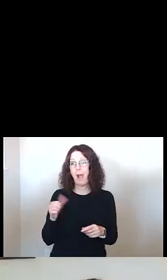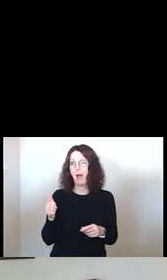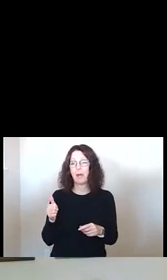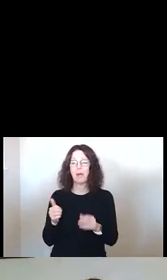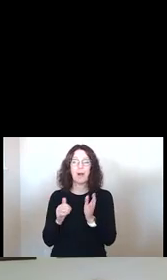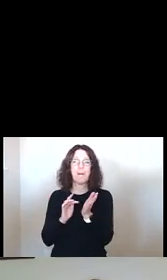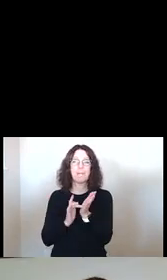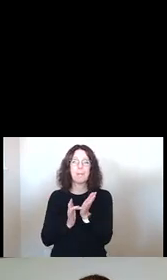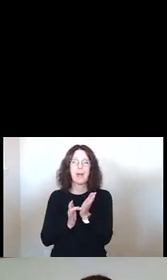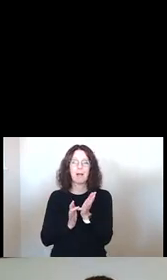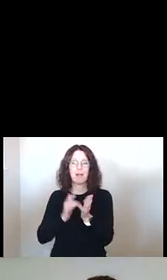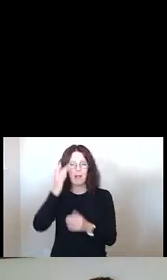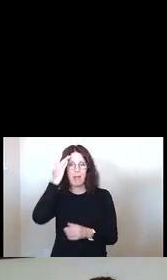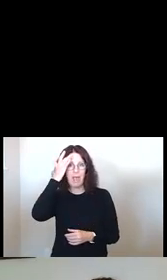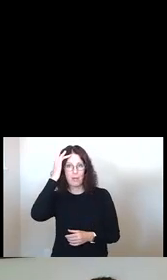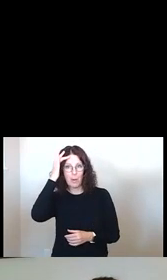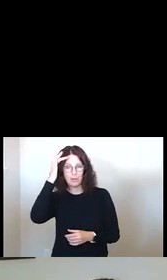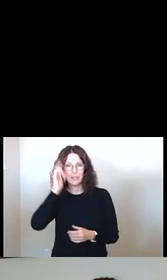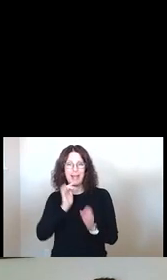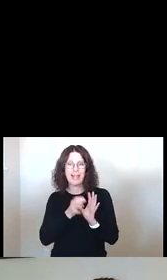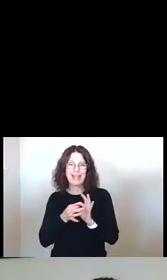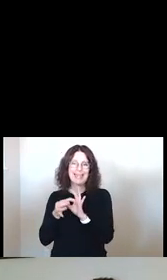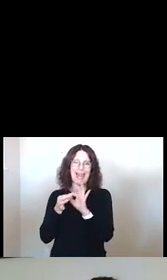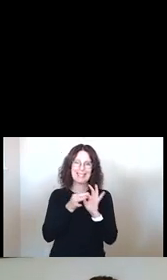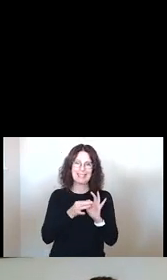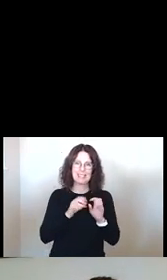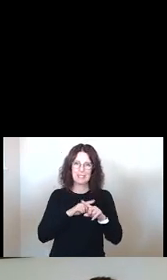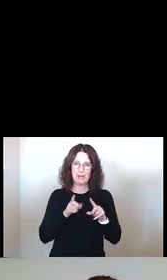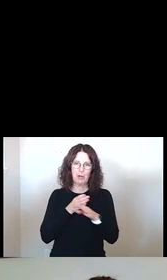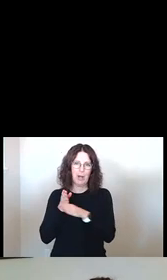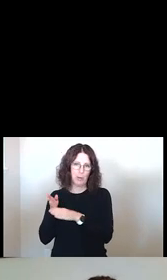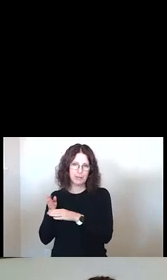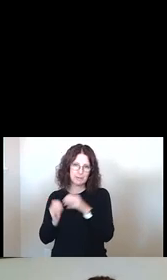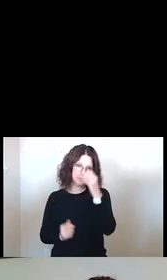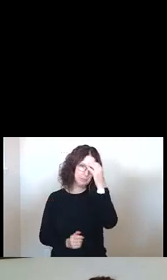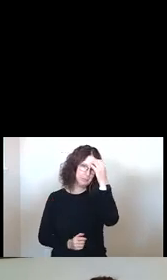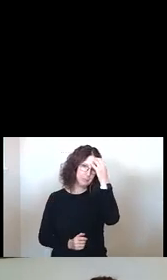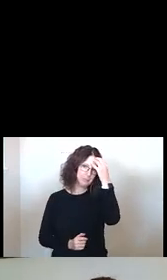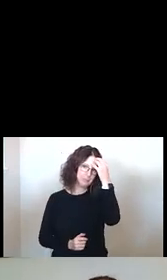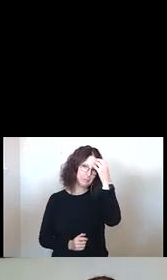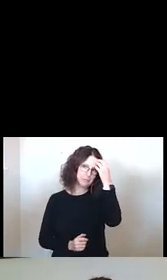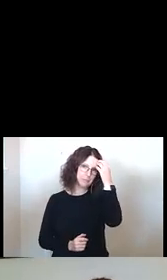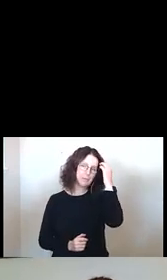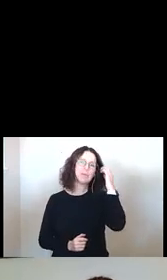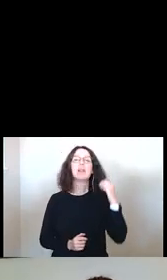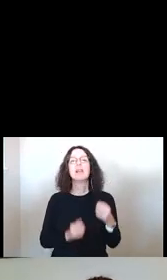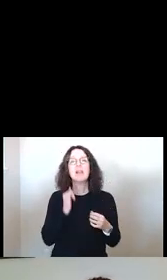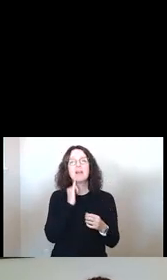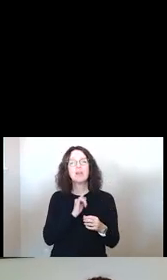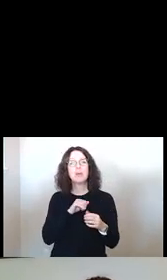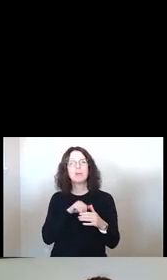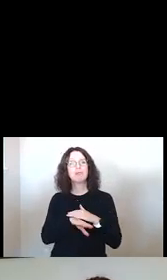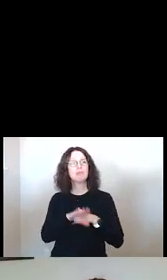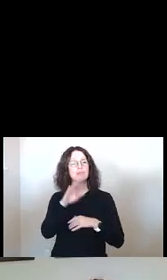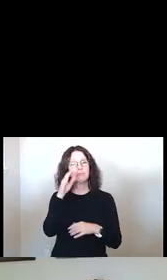together these areas. Okay, so quite broad. If you come into anthropology, the first few